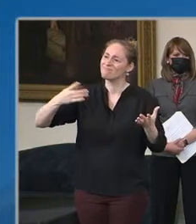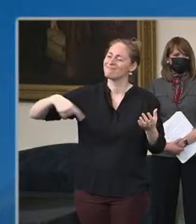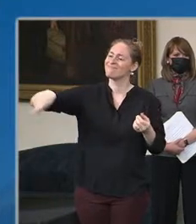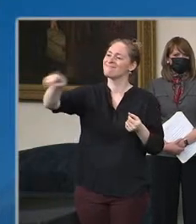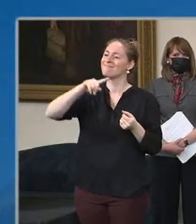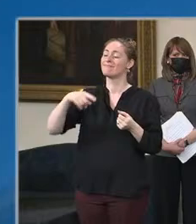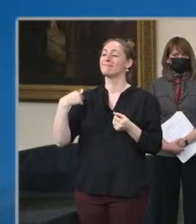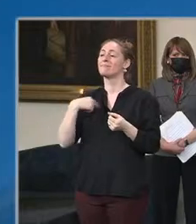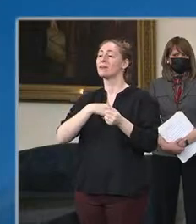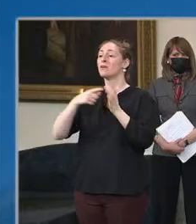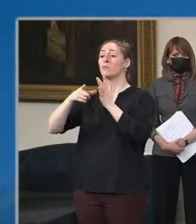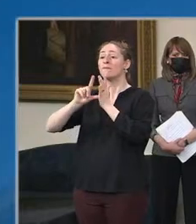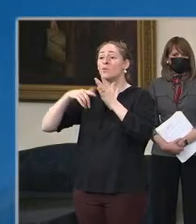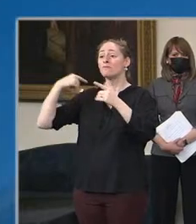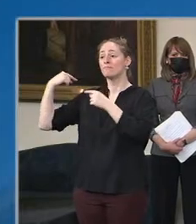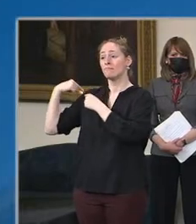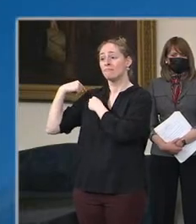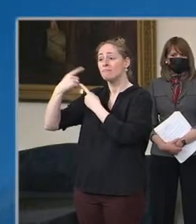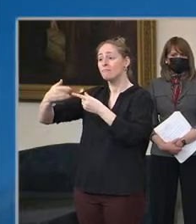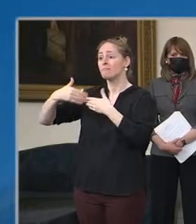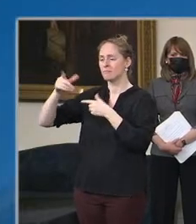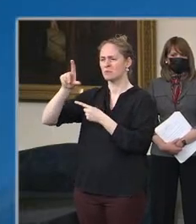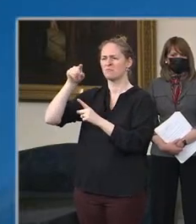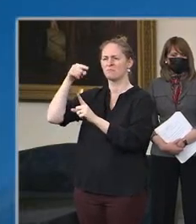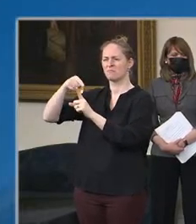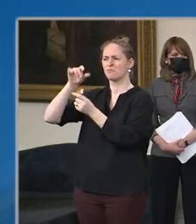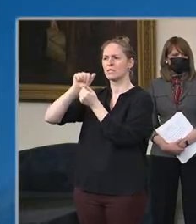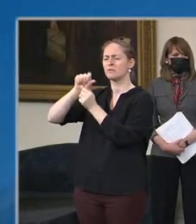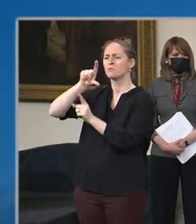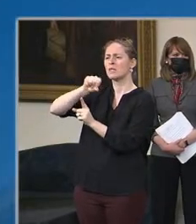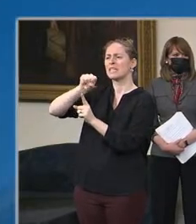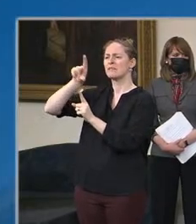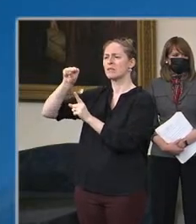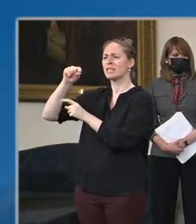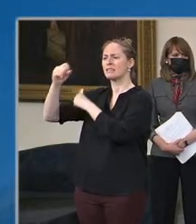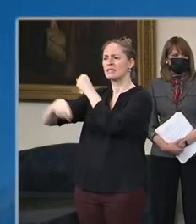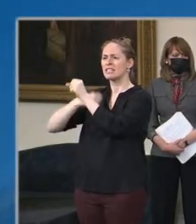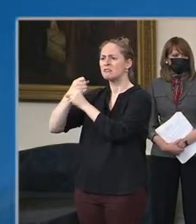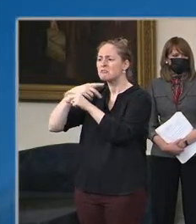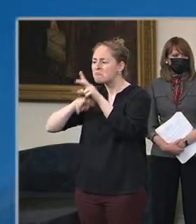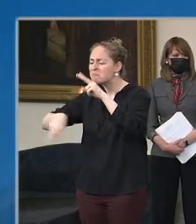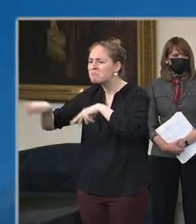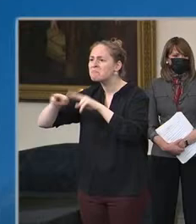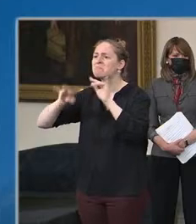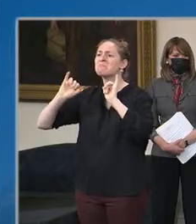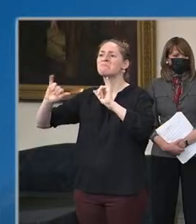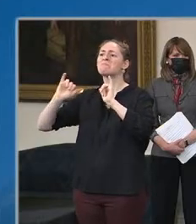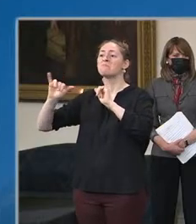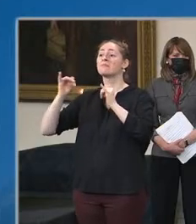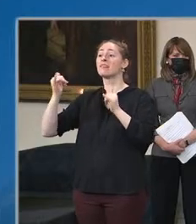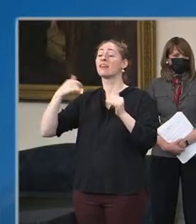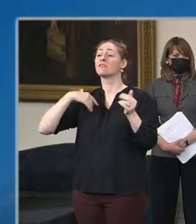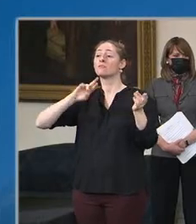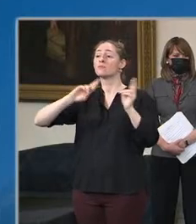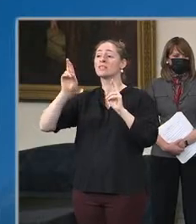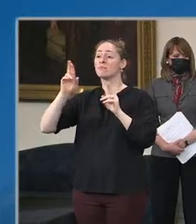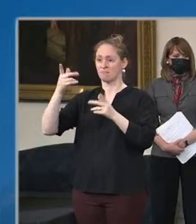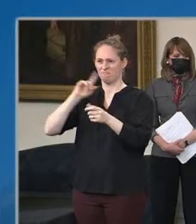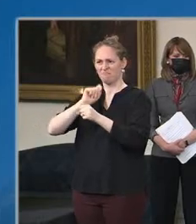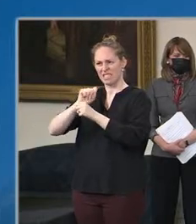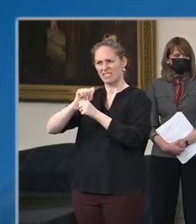2020 competitive round. And as Governor Hogan pointed out, there will be $25 million of tax